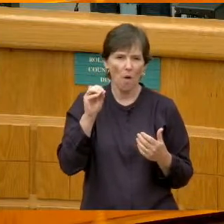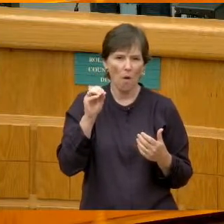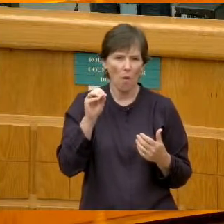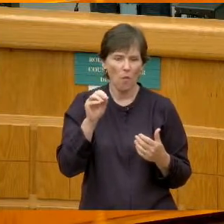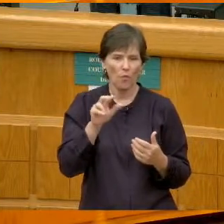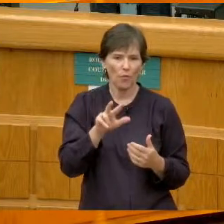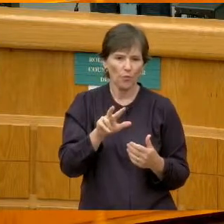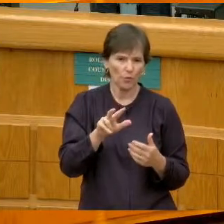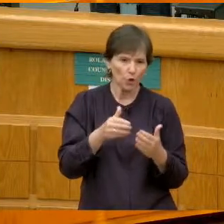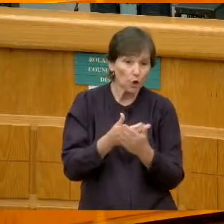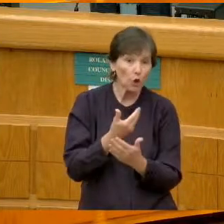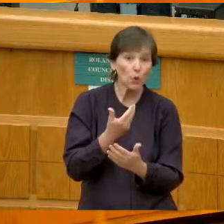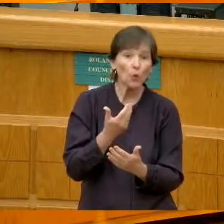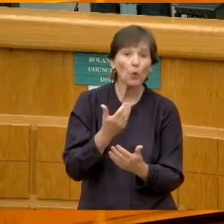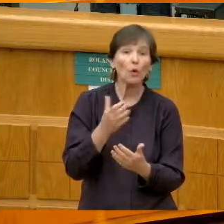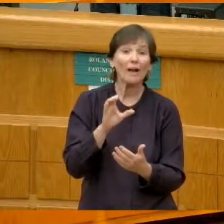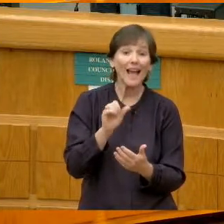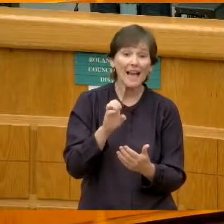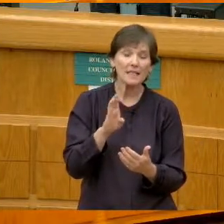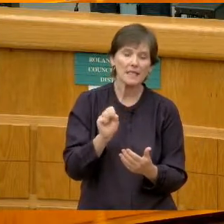329 new cases.